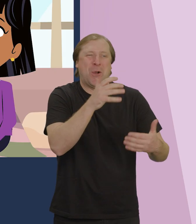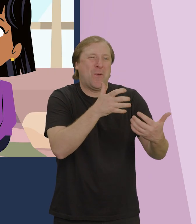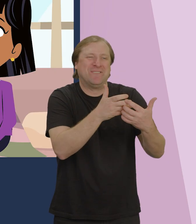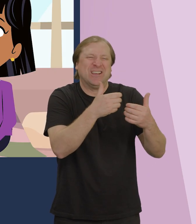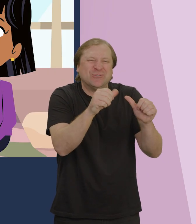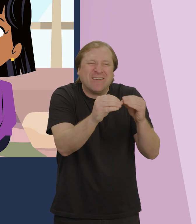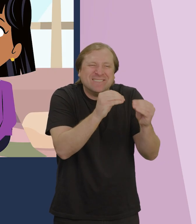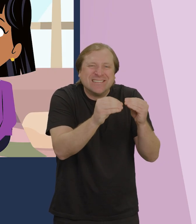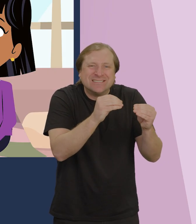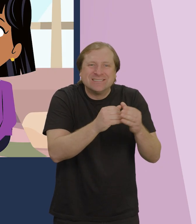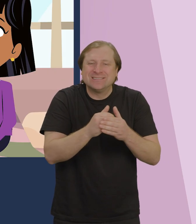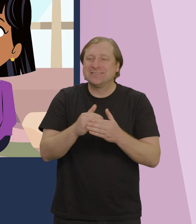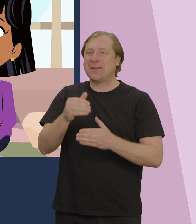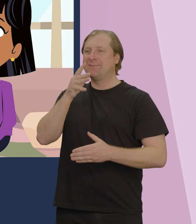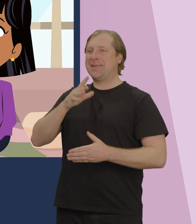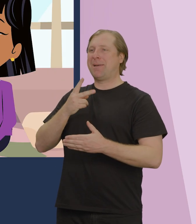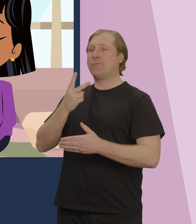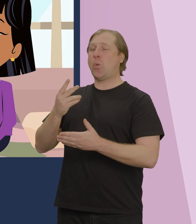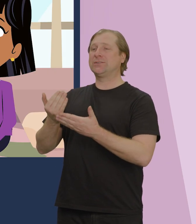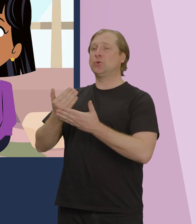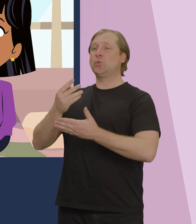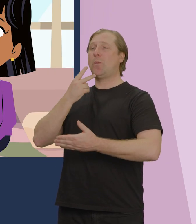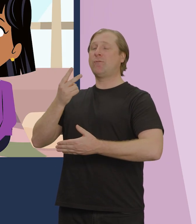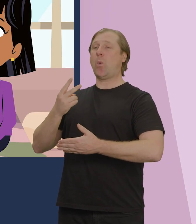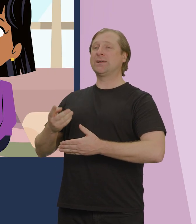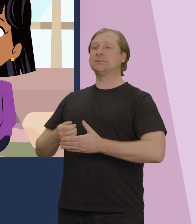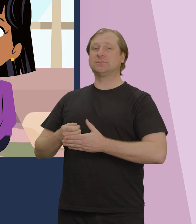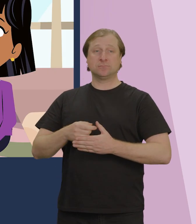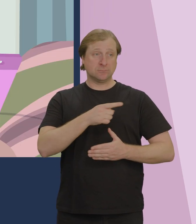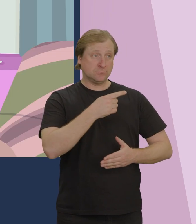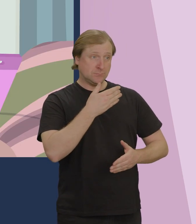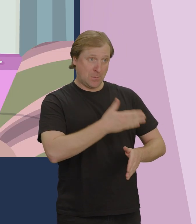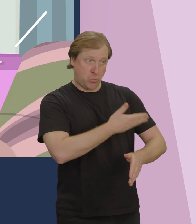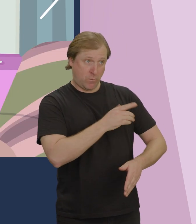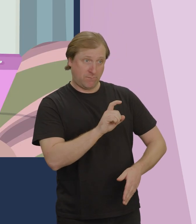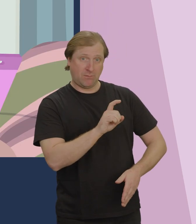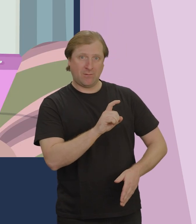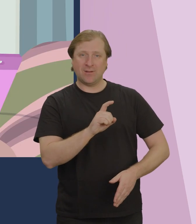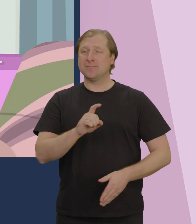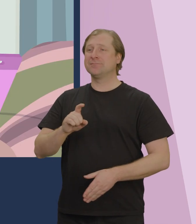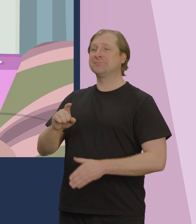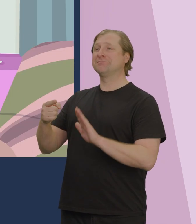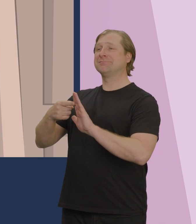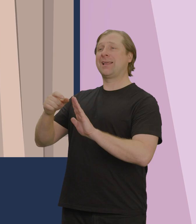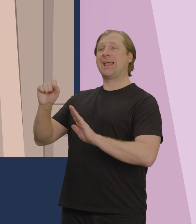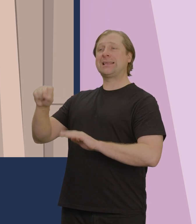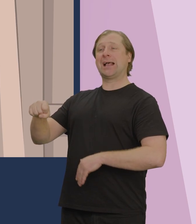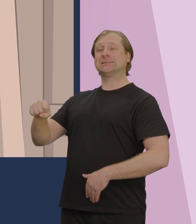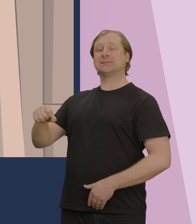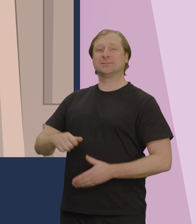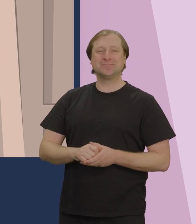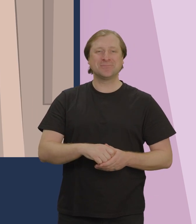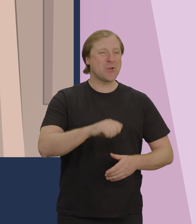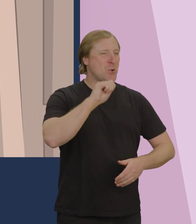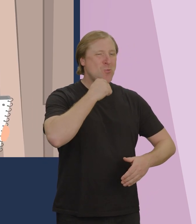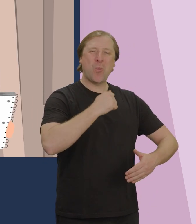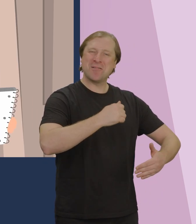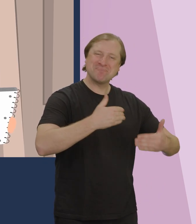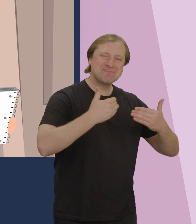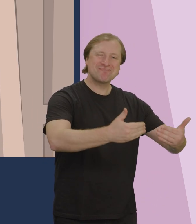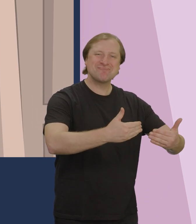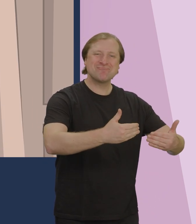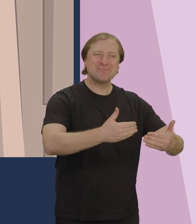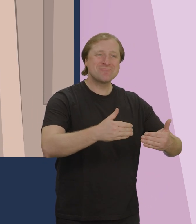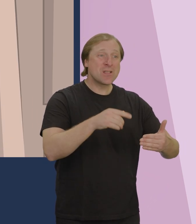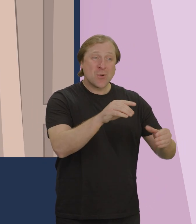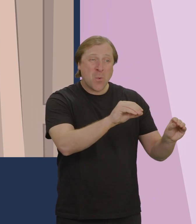quick. New voice selected. How's that? Better? Yes. Cool. Let's get back to business. I